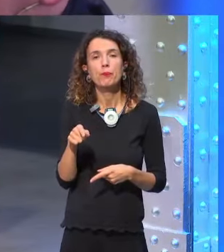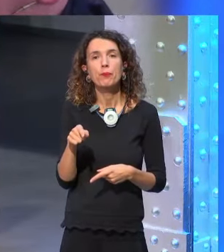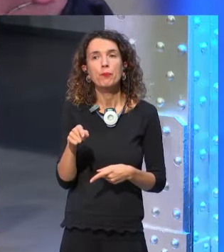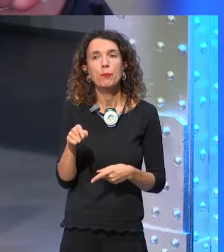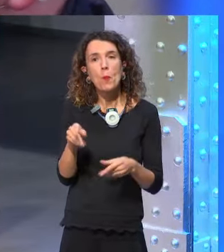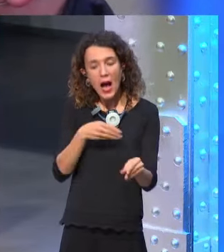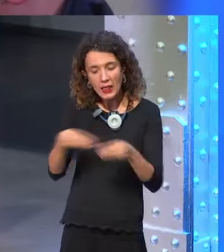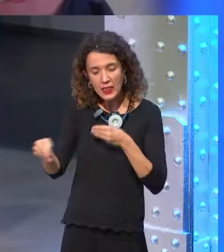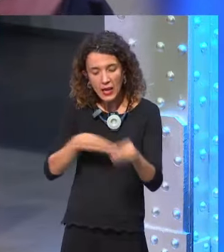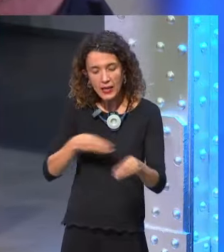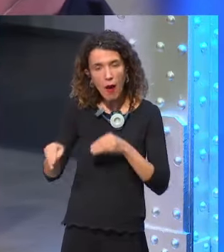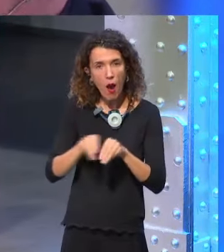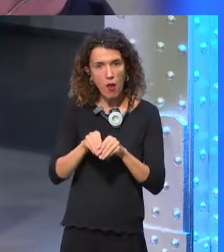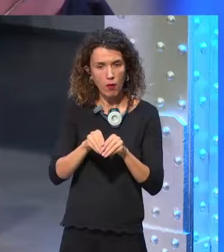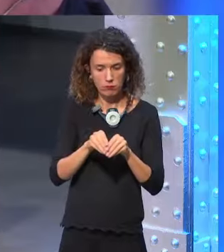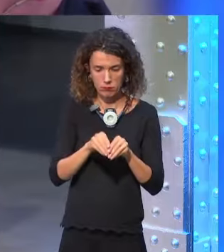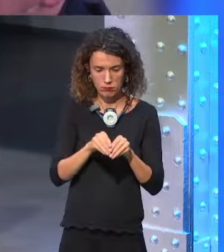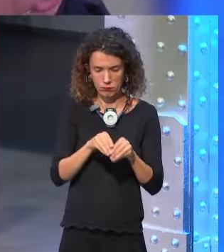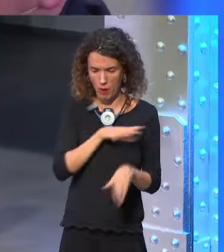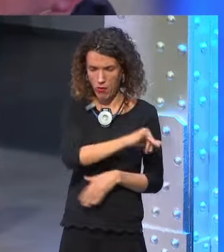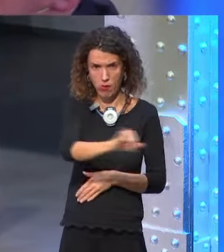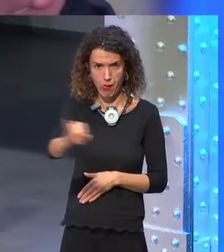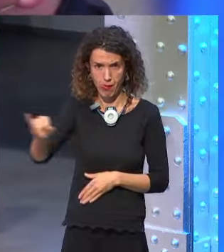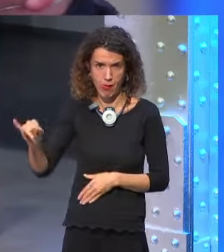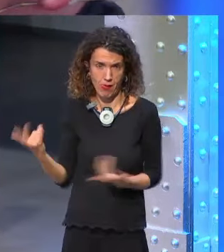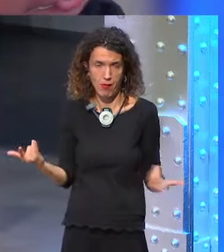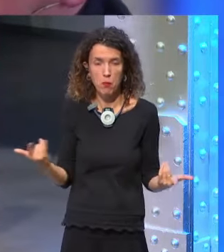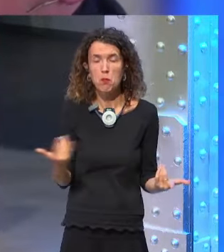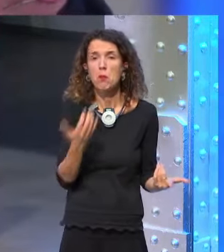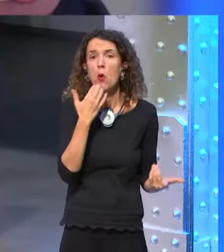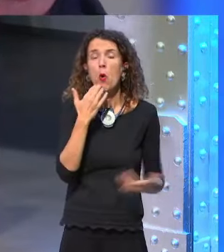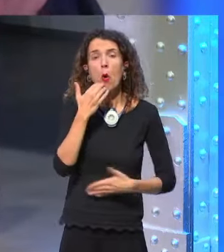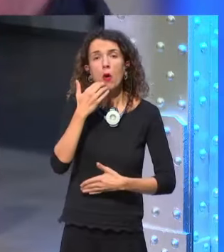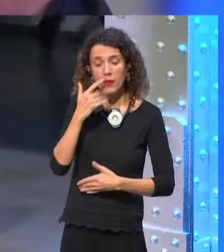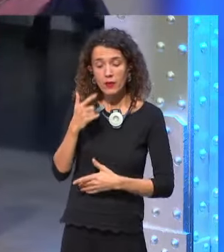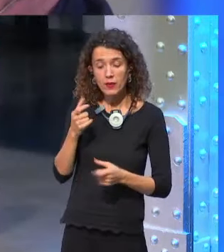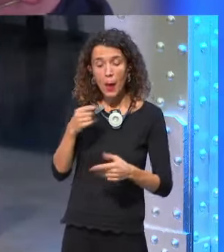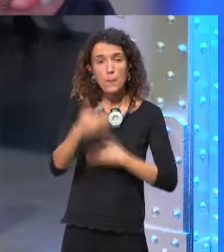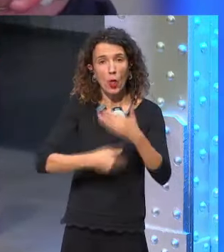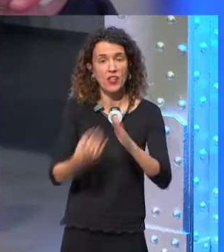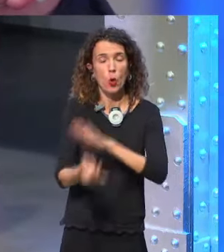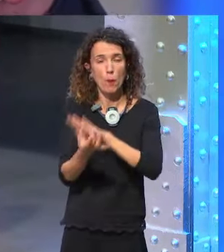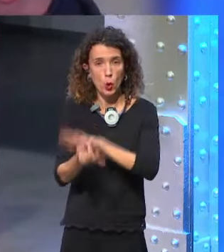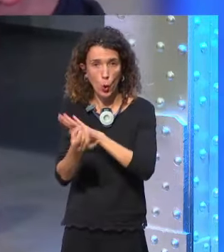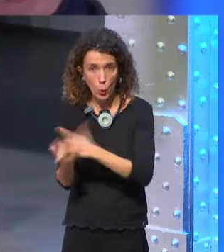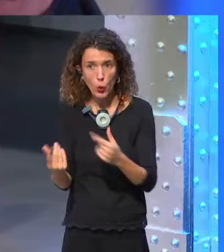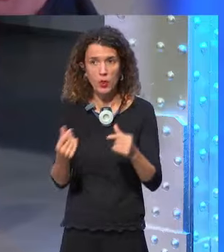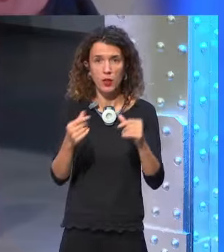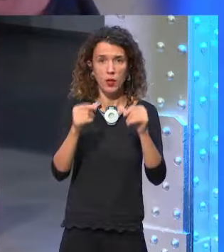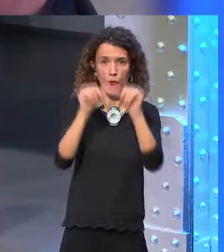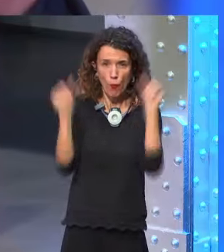available, which produce materials in certain sizes, certain formats, etc. It's an entire industry which is already